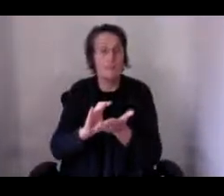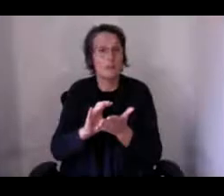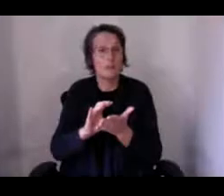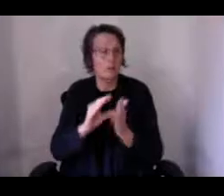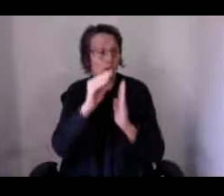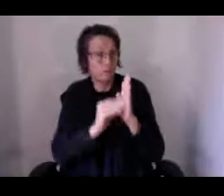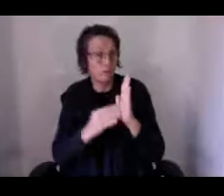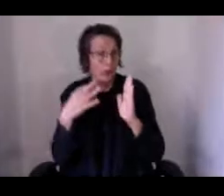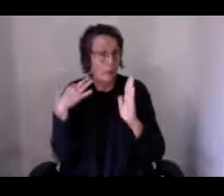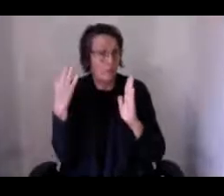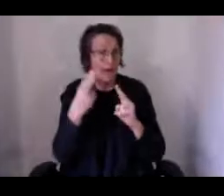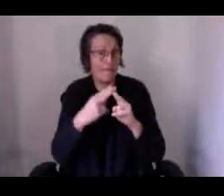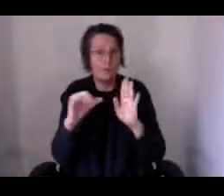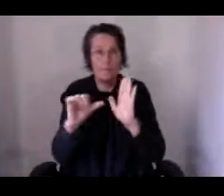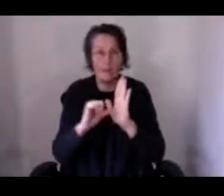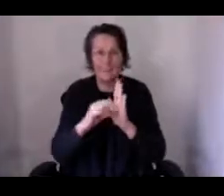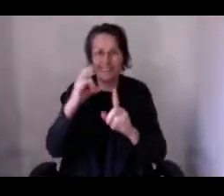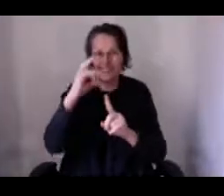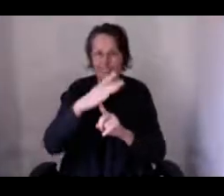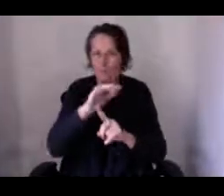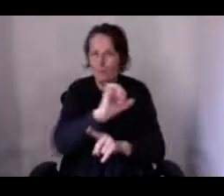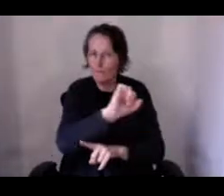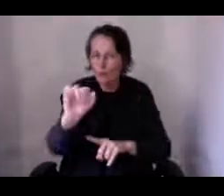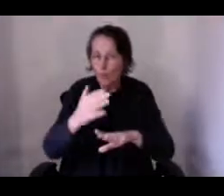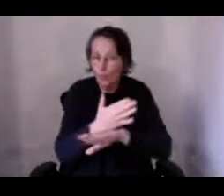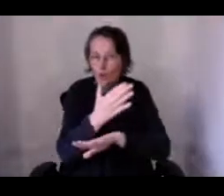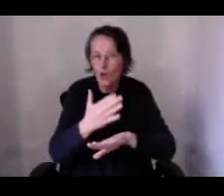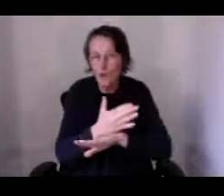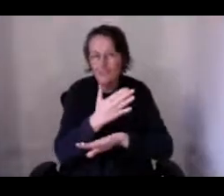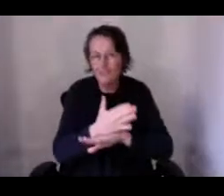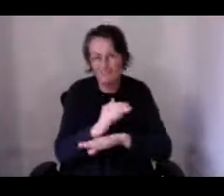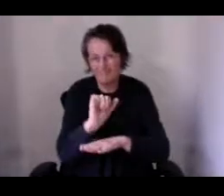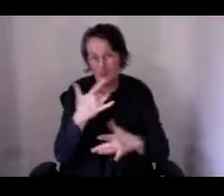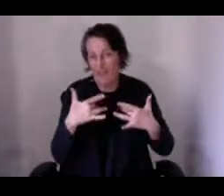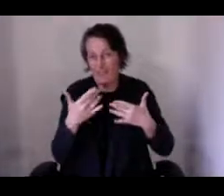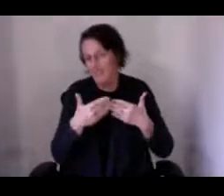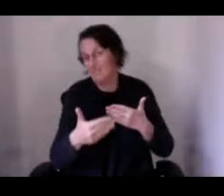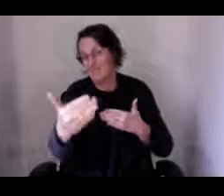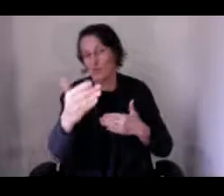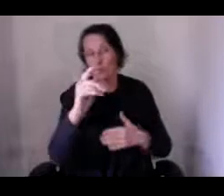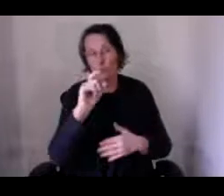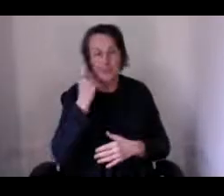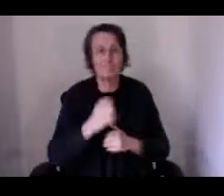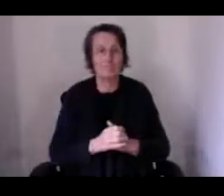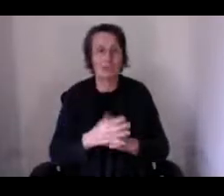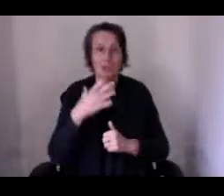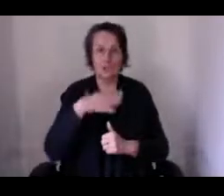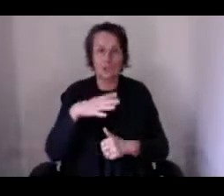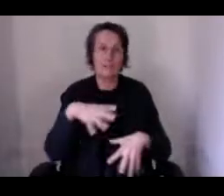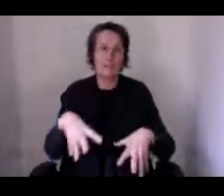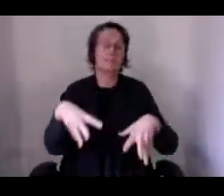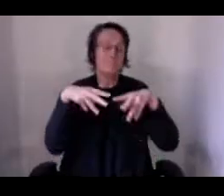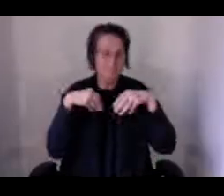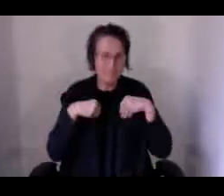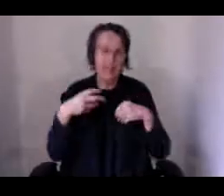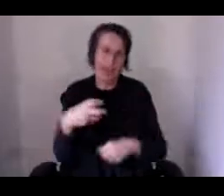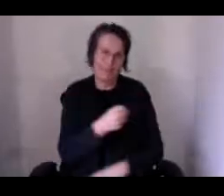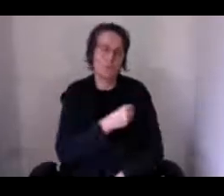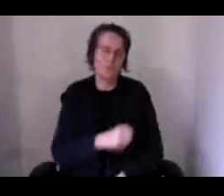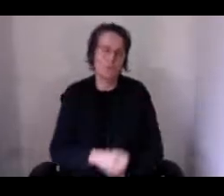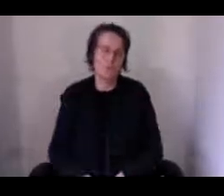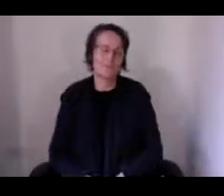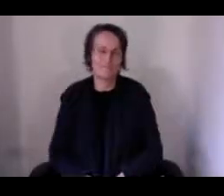of the artist's journey, or the creative life, really. So it's sort of something you need to sort of take on board as a thing you need to do, or,